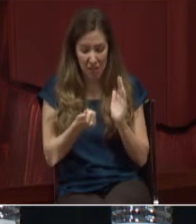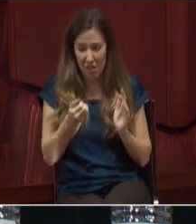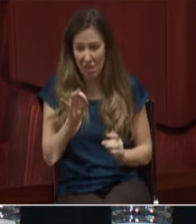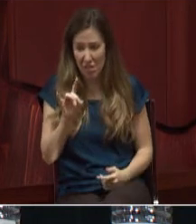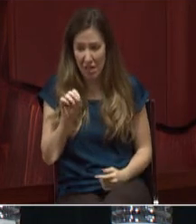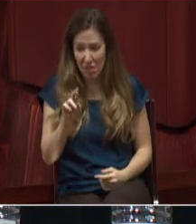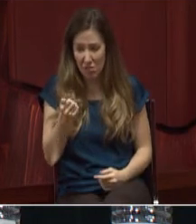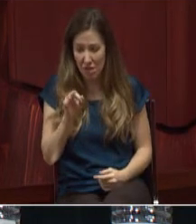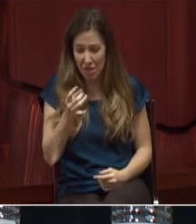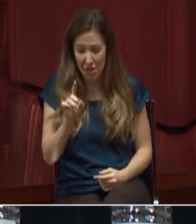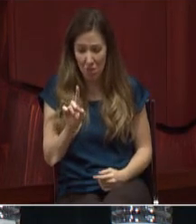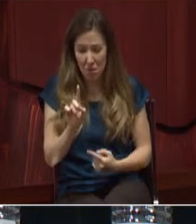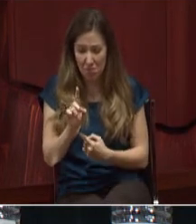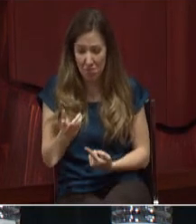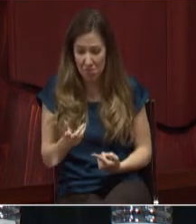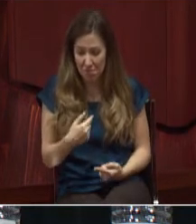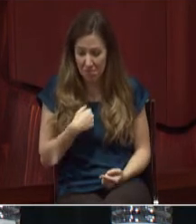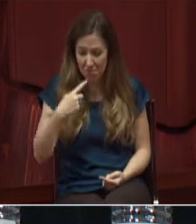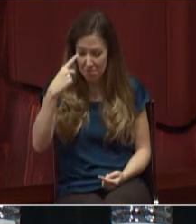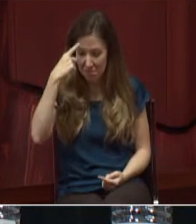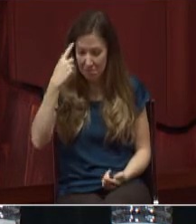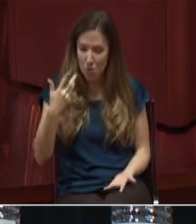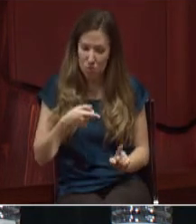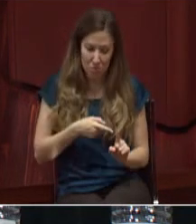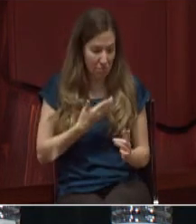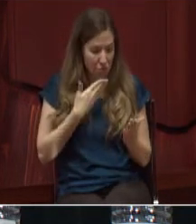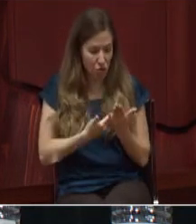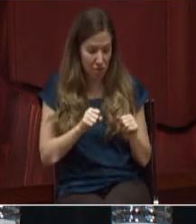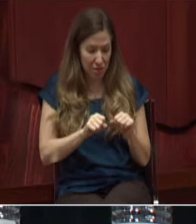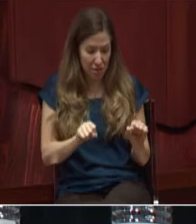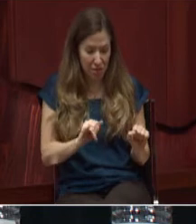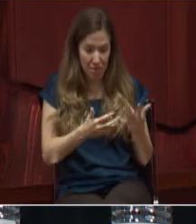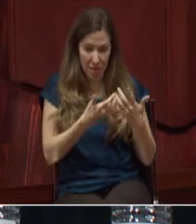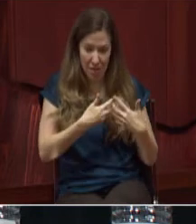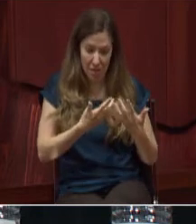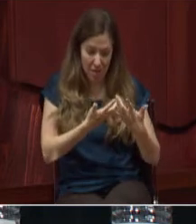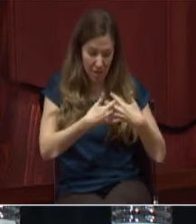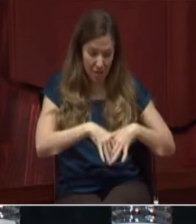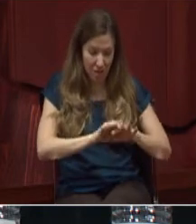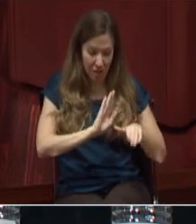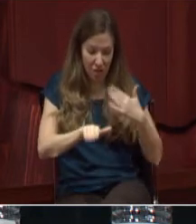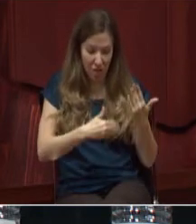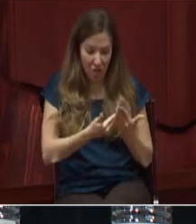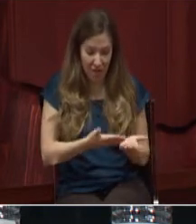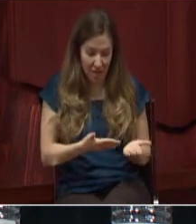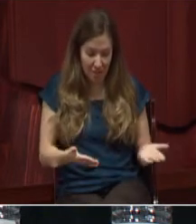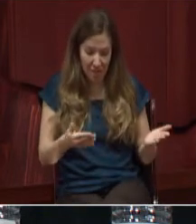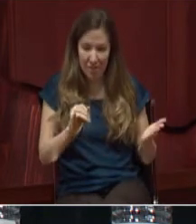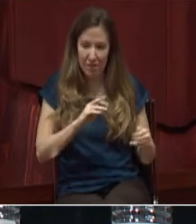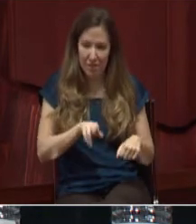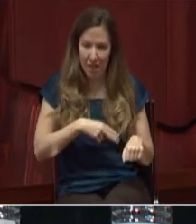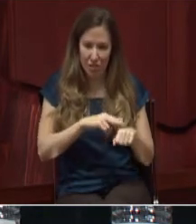81. It was a comprehensive system that integrated all of the elements of